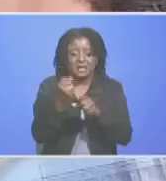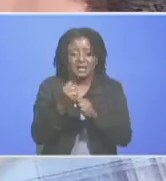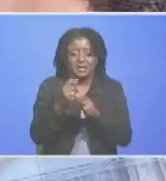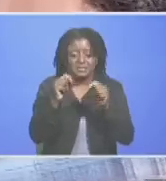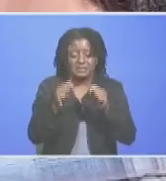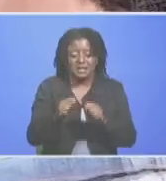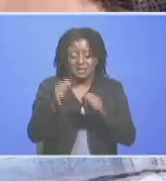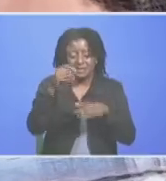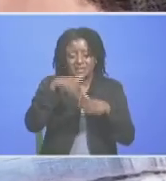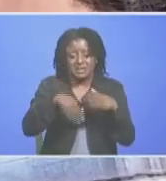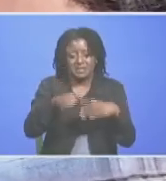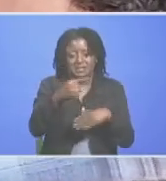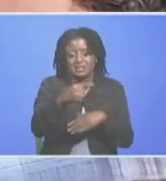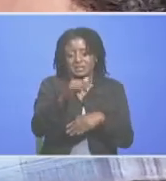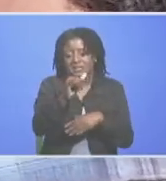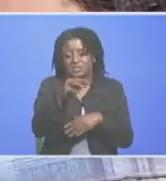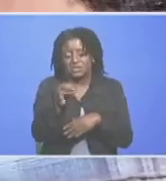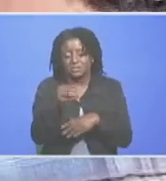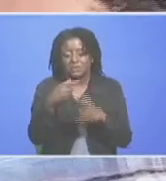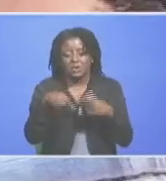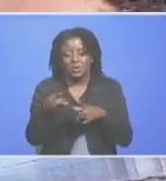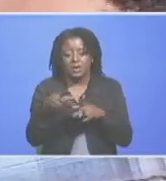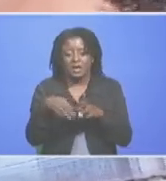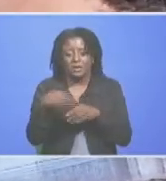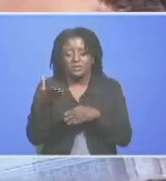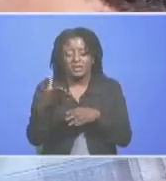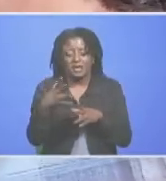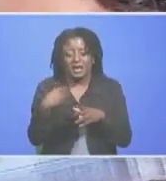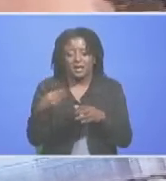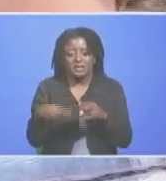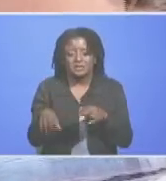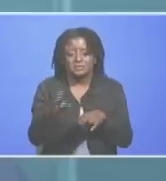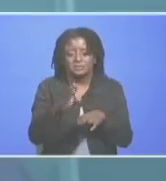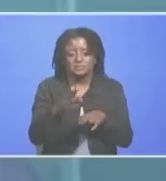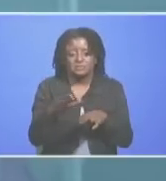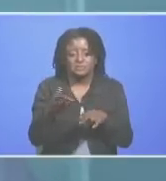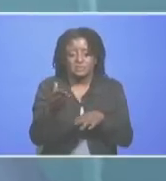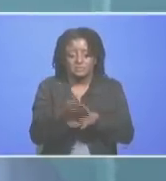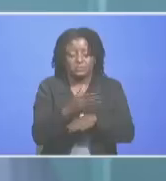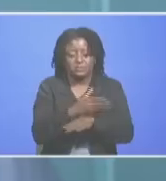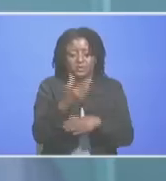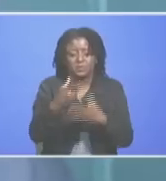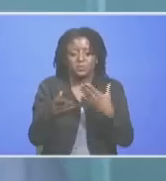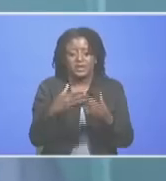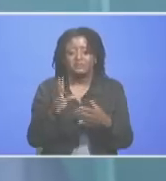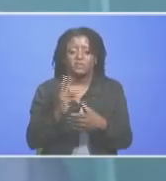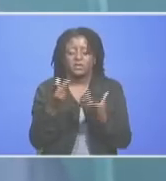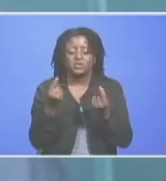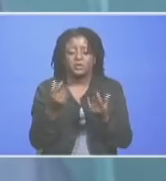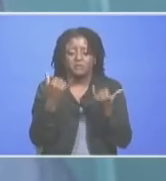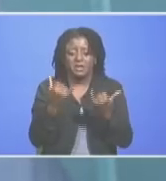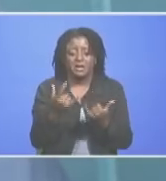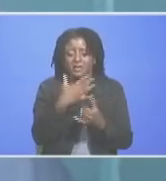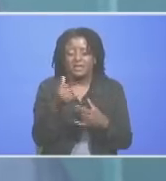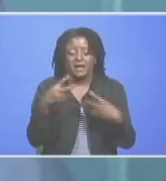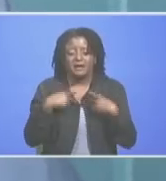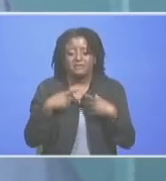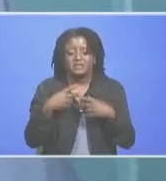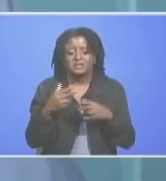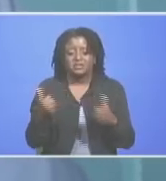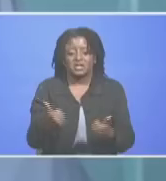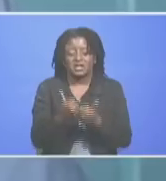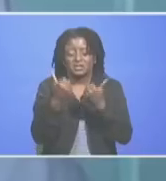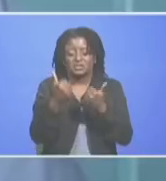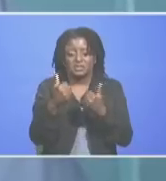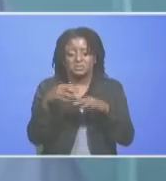in the gym, going out there and expanding on whatever it is that we're doing. Right now, they have a little challenges going up against newer